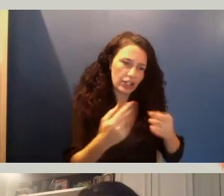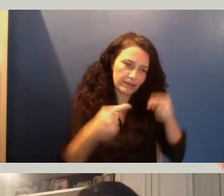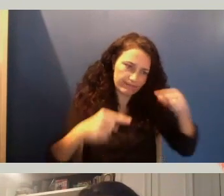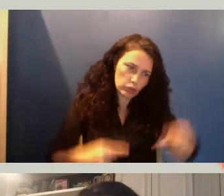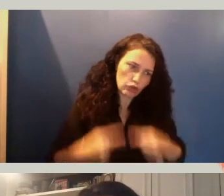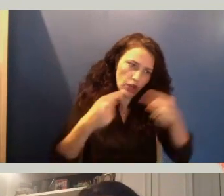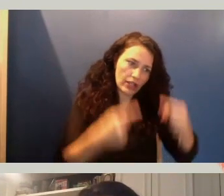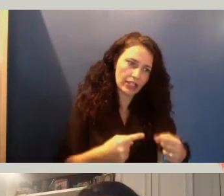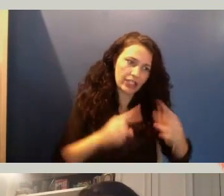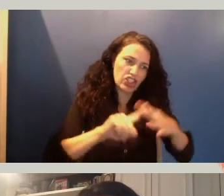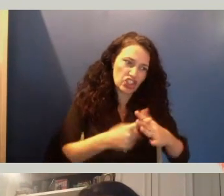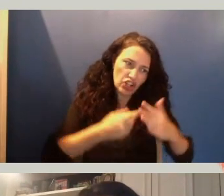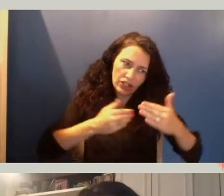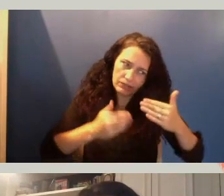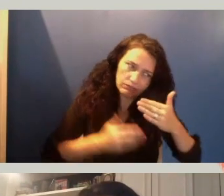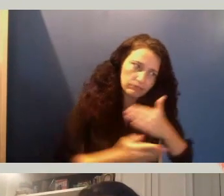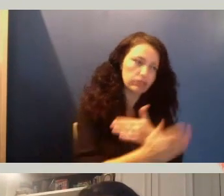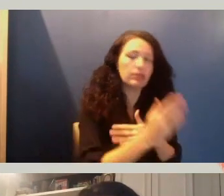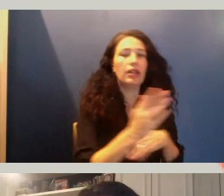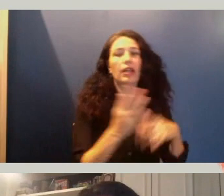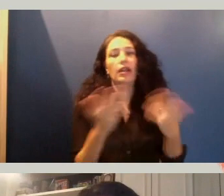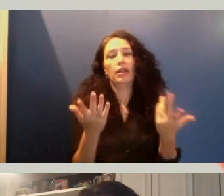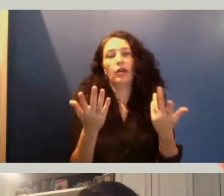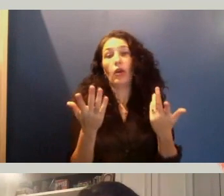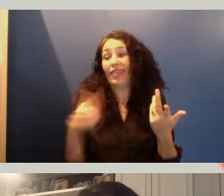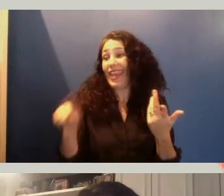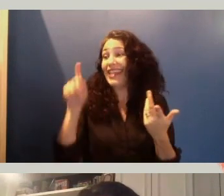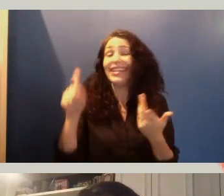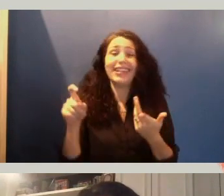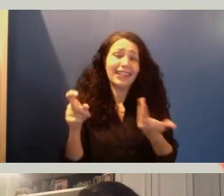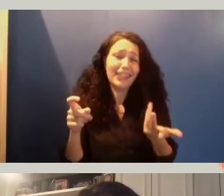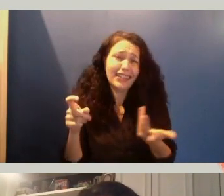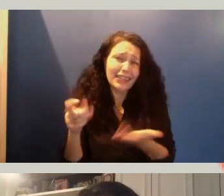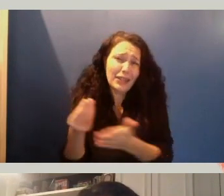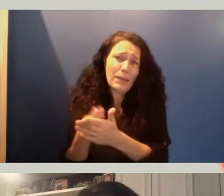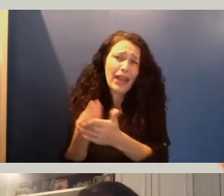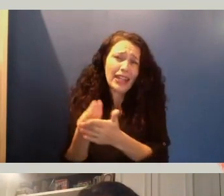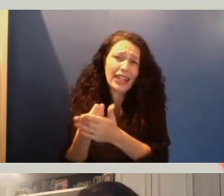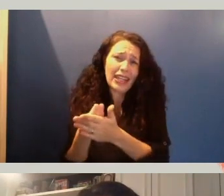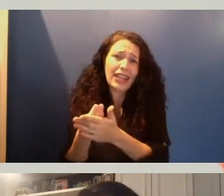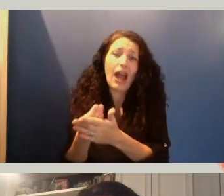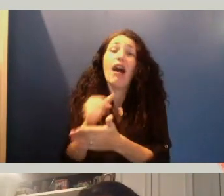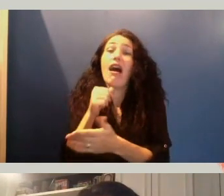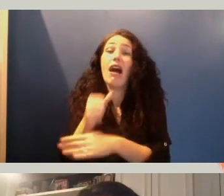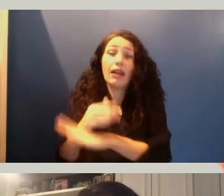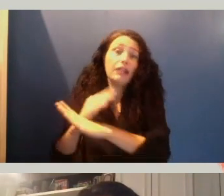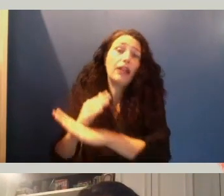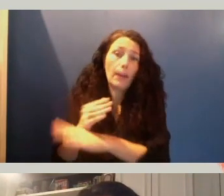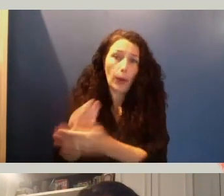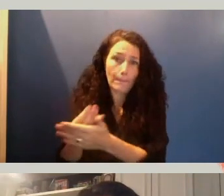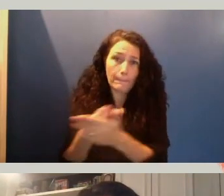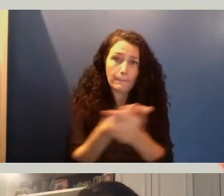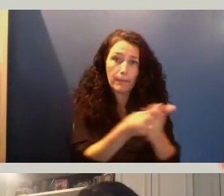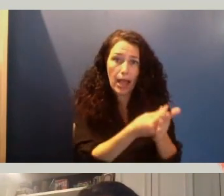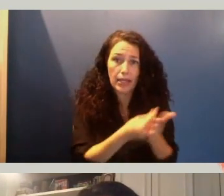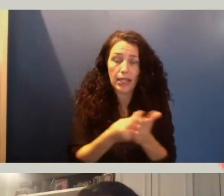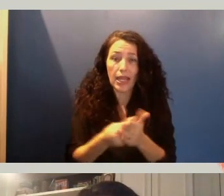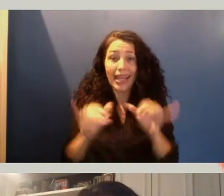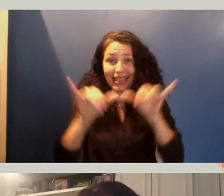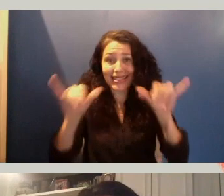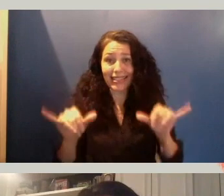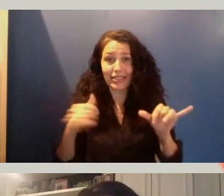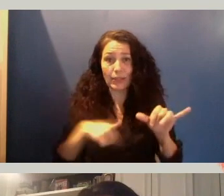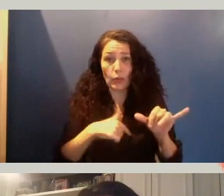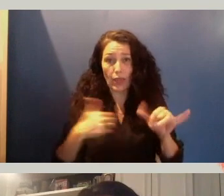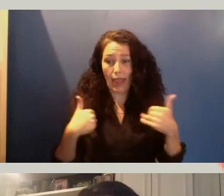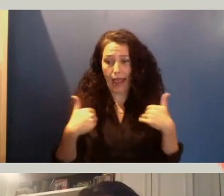need most is unencumbered money. The system that we have created forces people into a position to